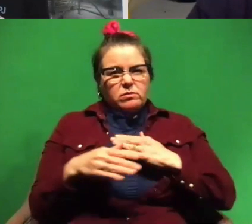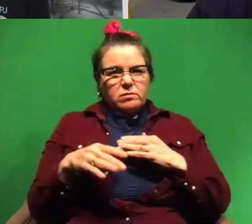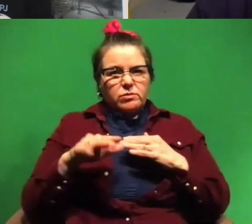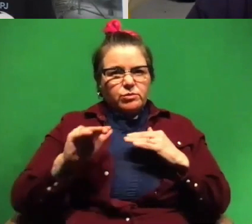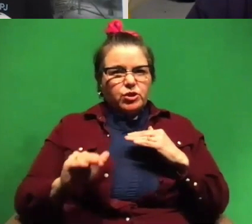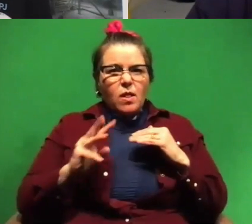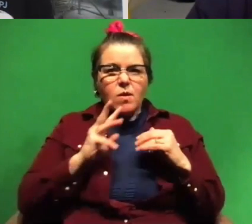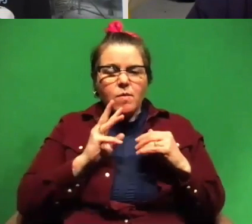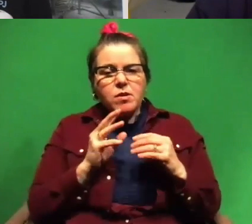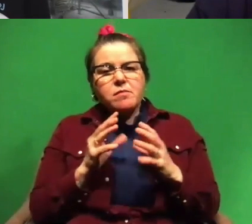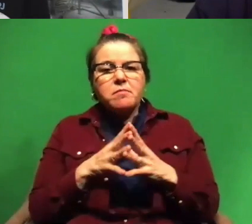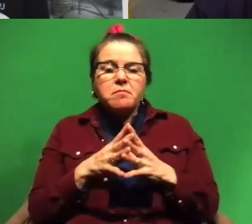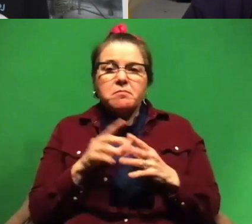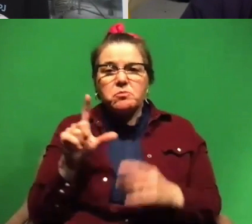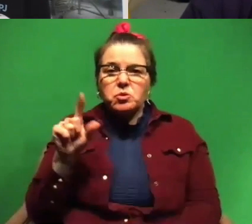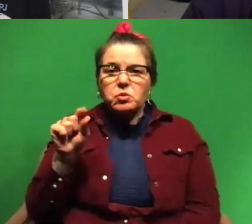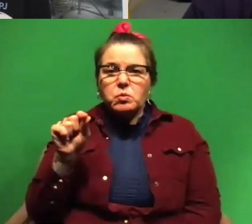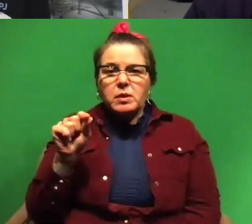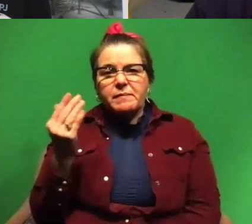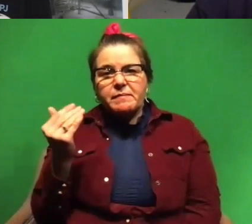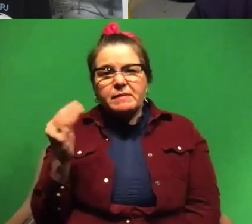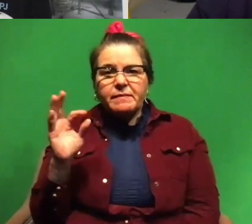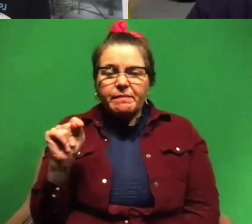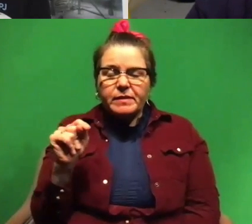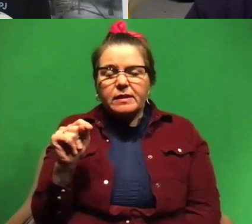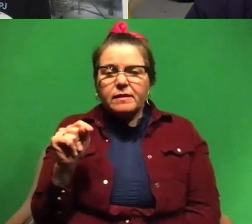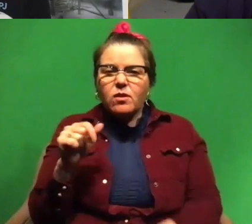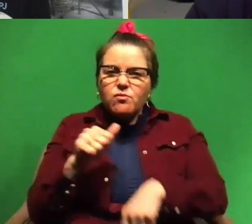only like 20 feet or 15 feet on these like